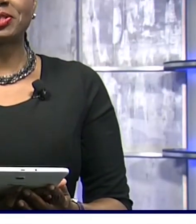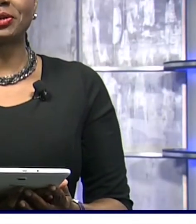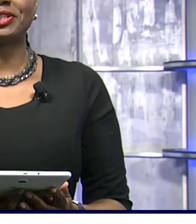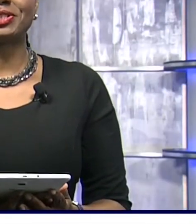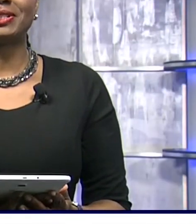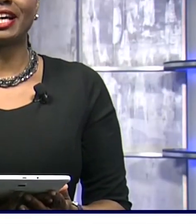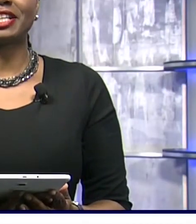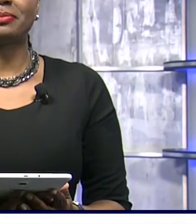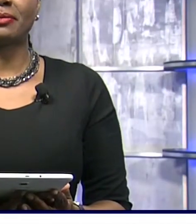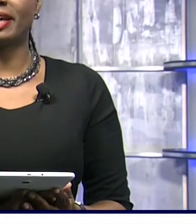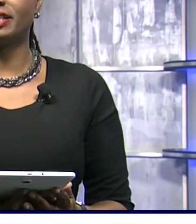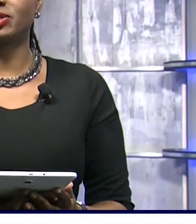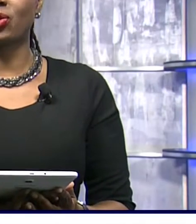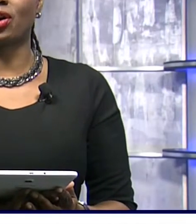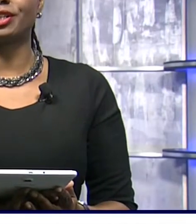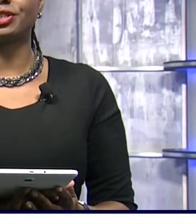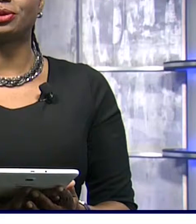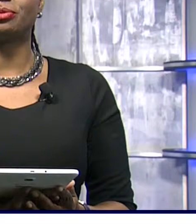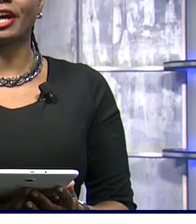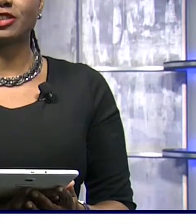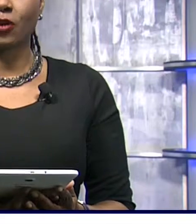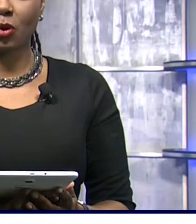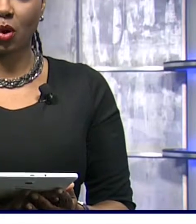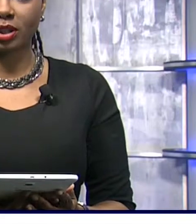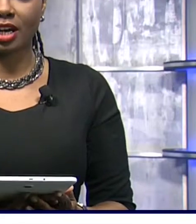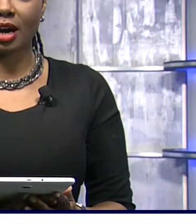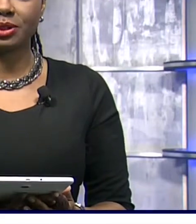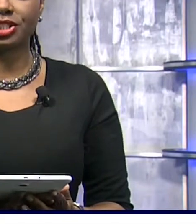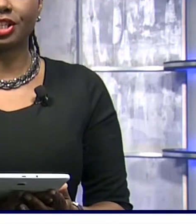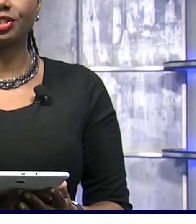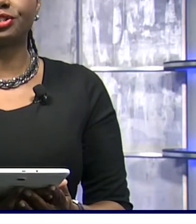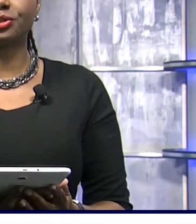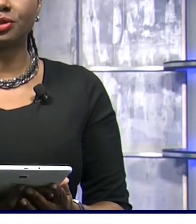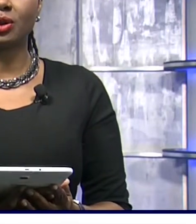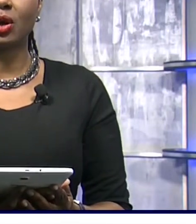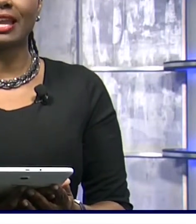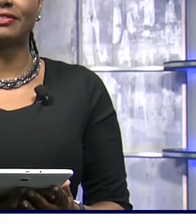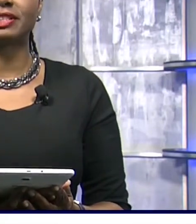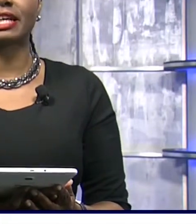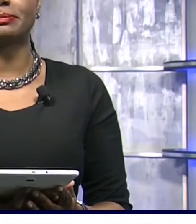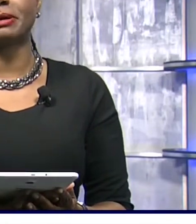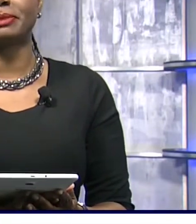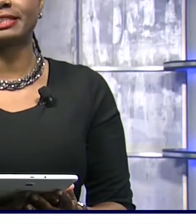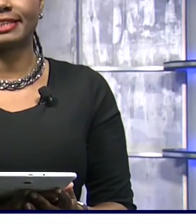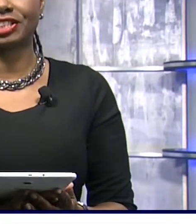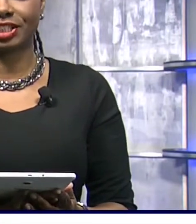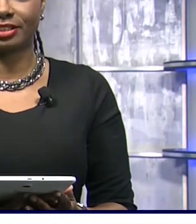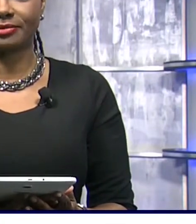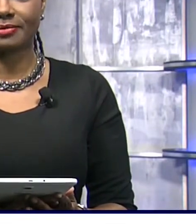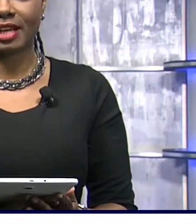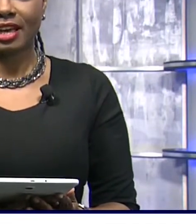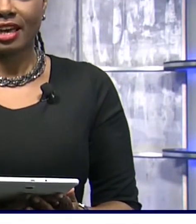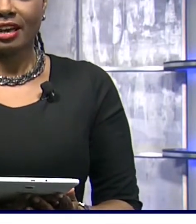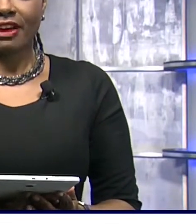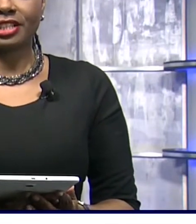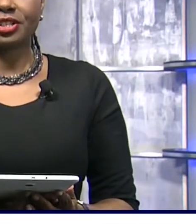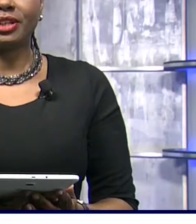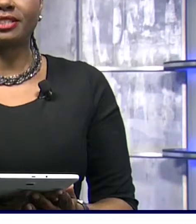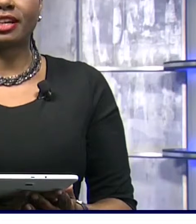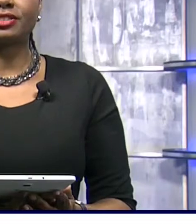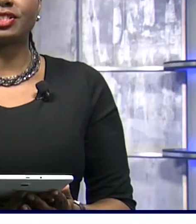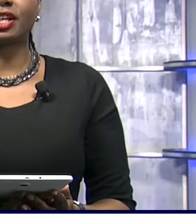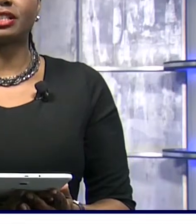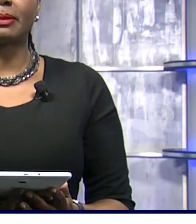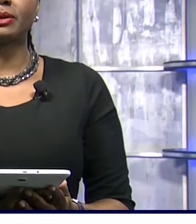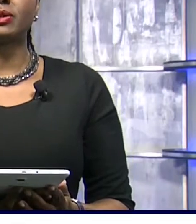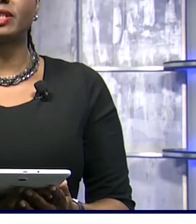In our top stories tonight, Barbadians warned to brace for water outages due to low levels at a pumping station. Credit